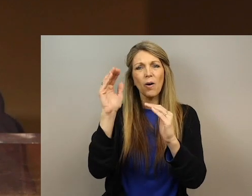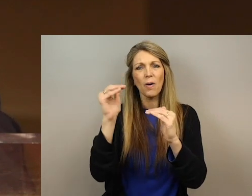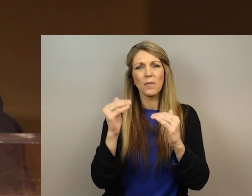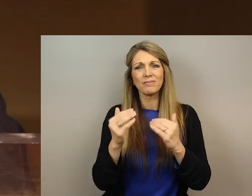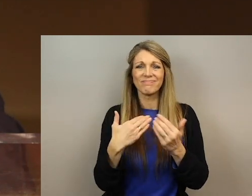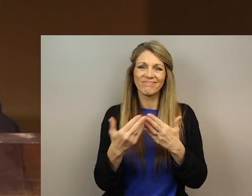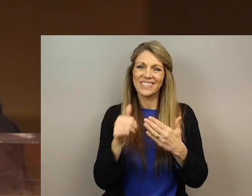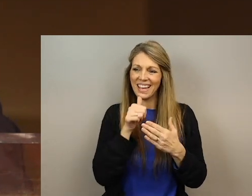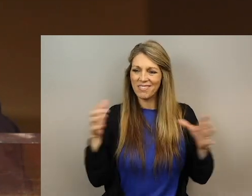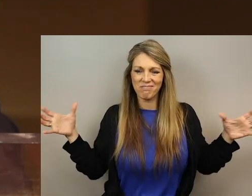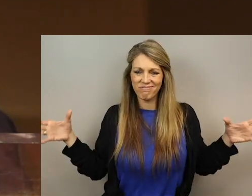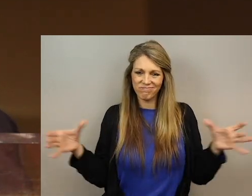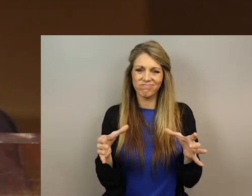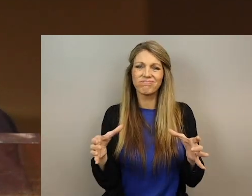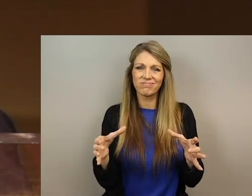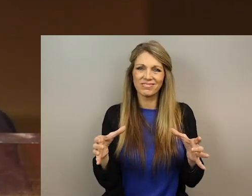even though we're not gathered together